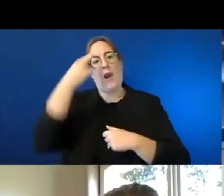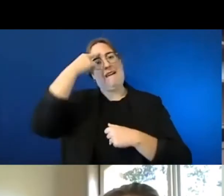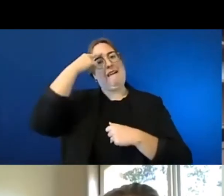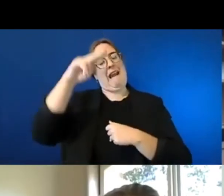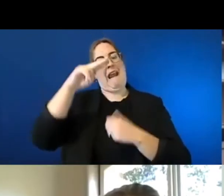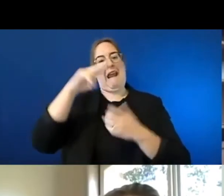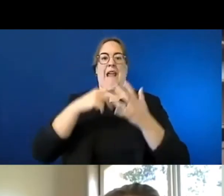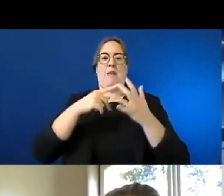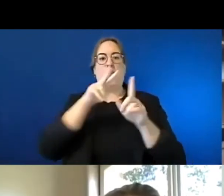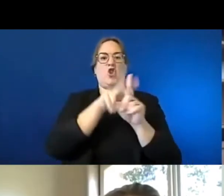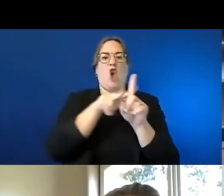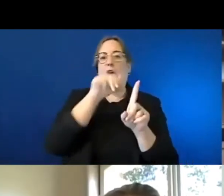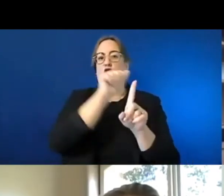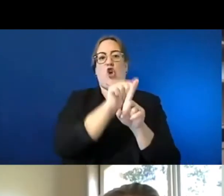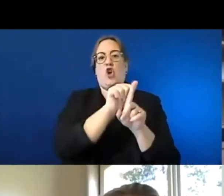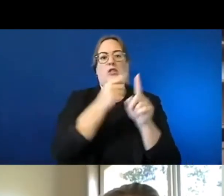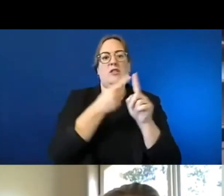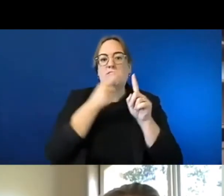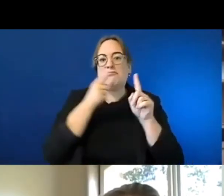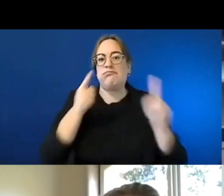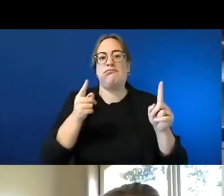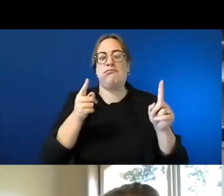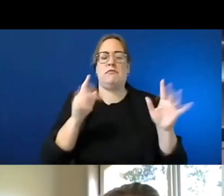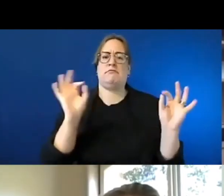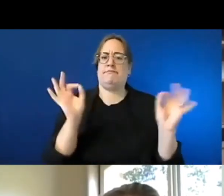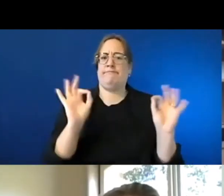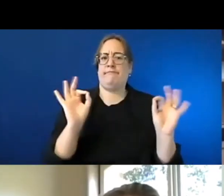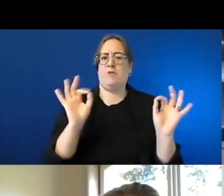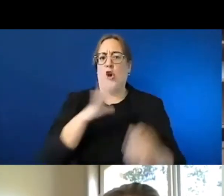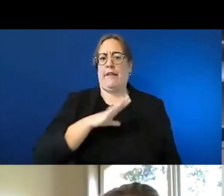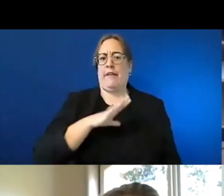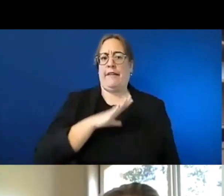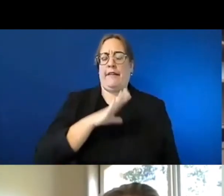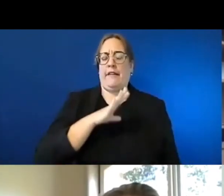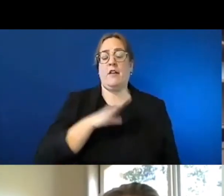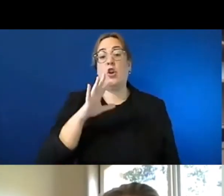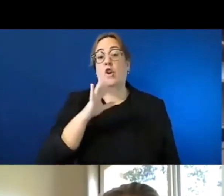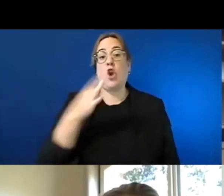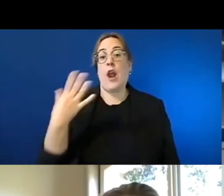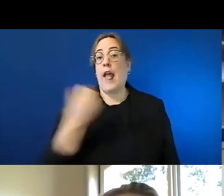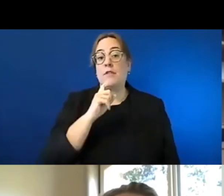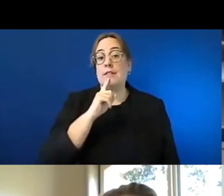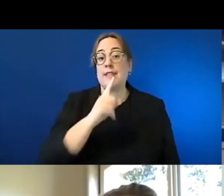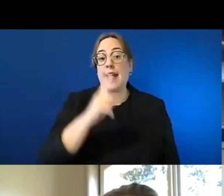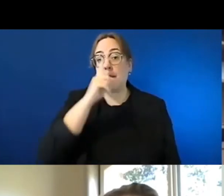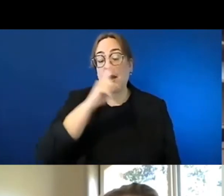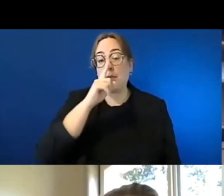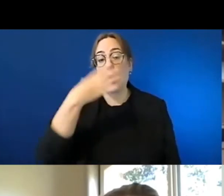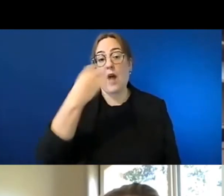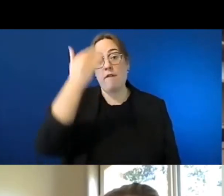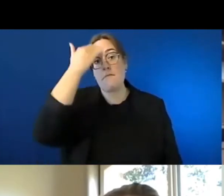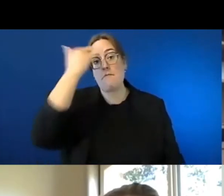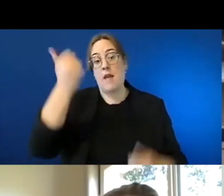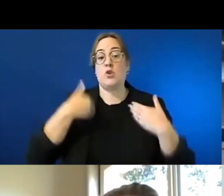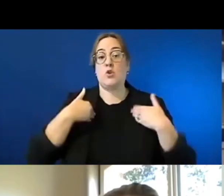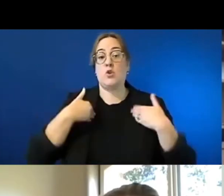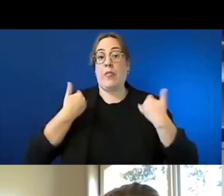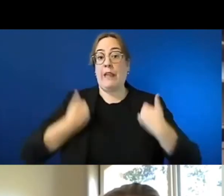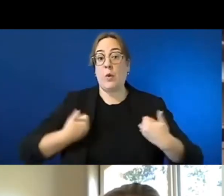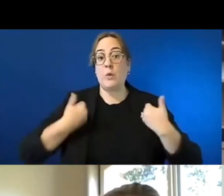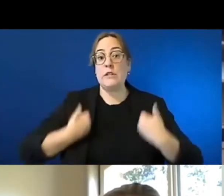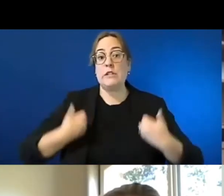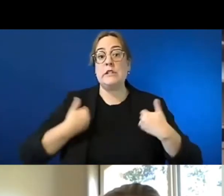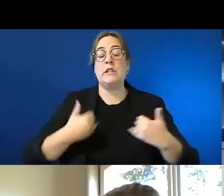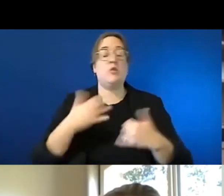example. So you don't need to let people know that you have a mental health condition. You might let them know that